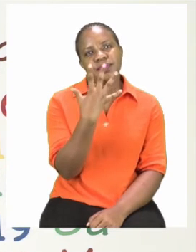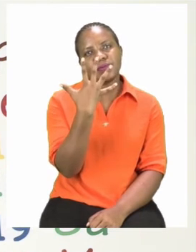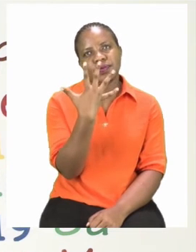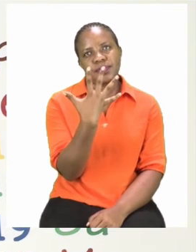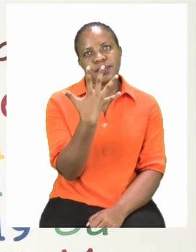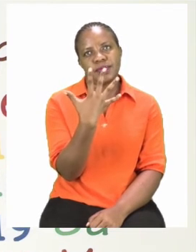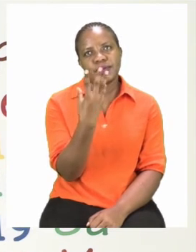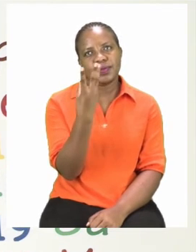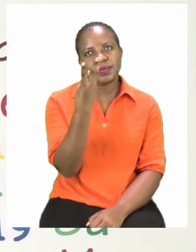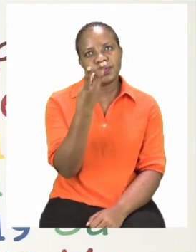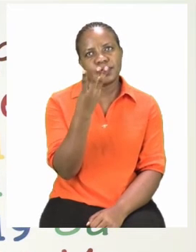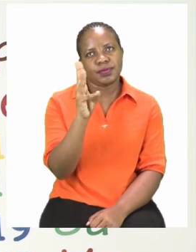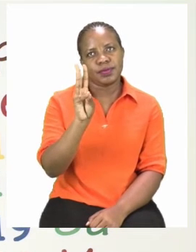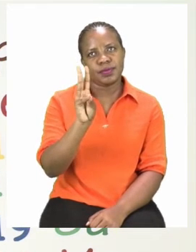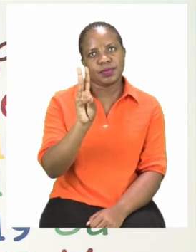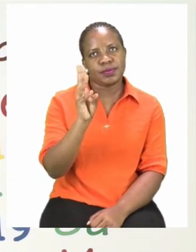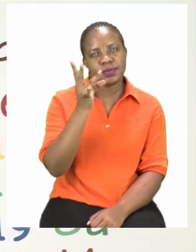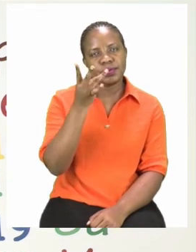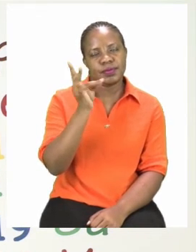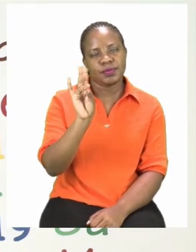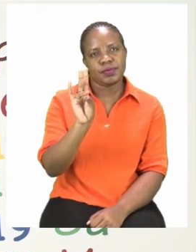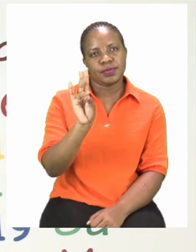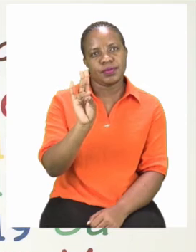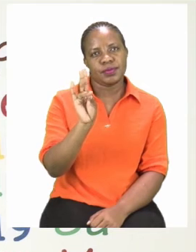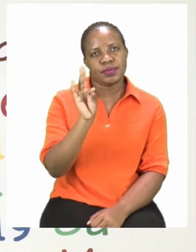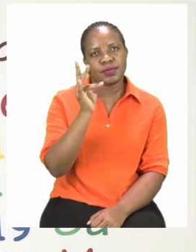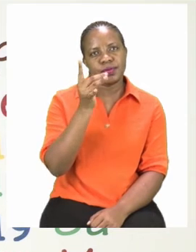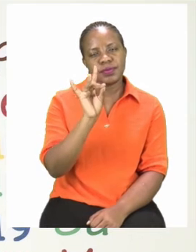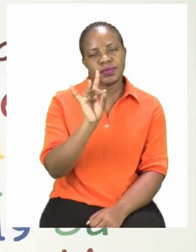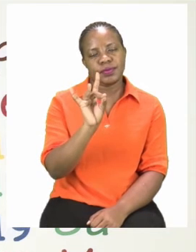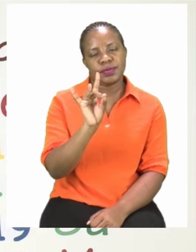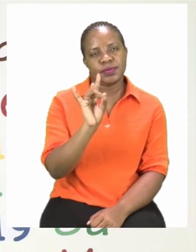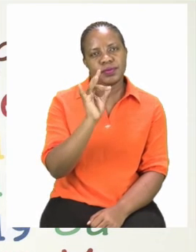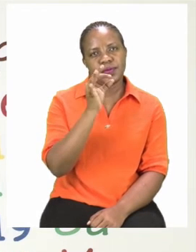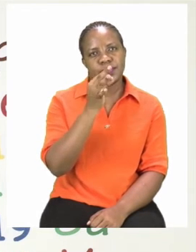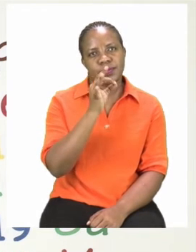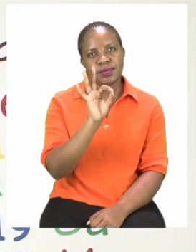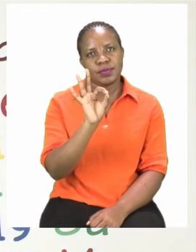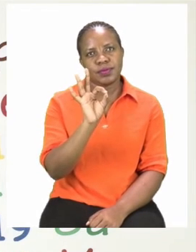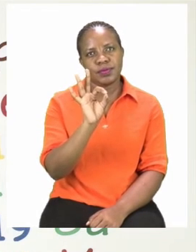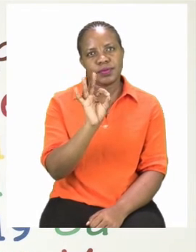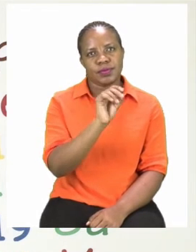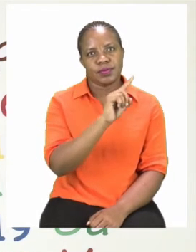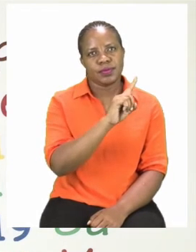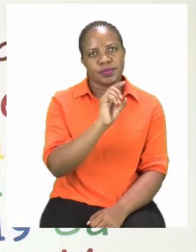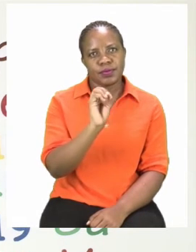and more. We distribute countrywide in over 7 different languages.